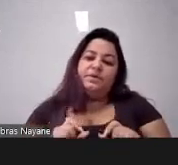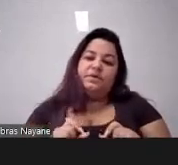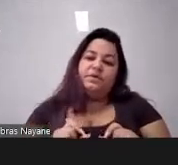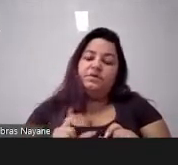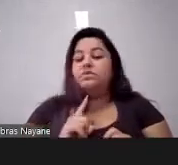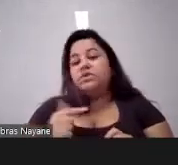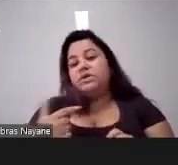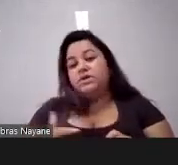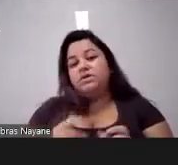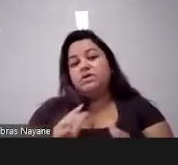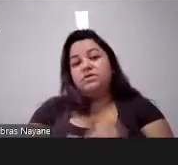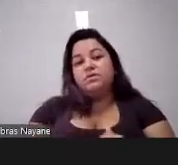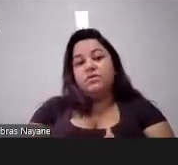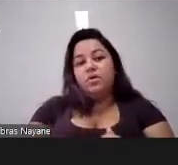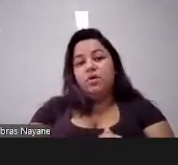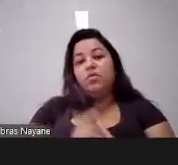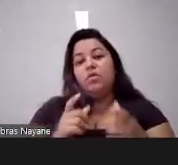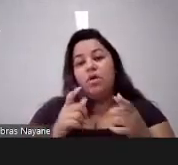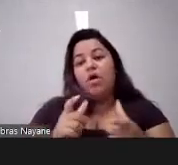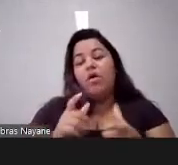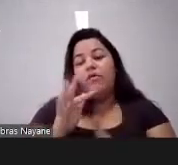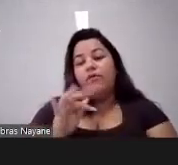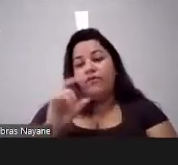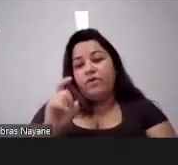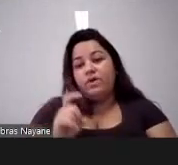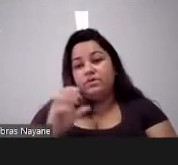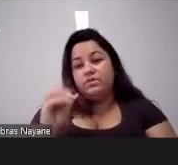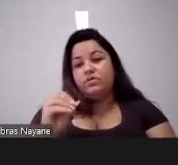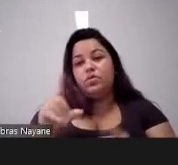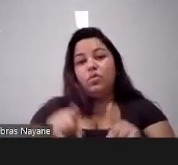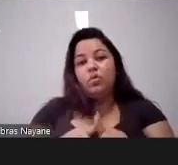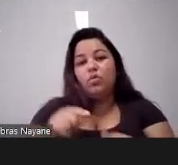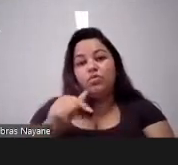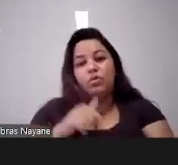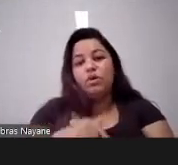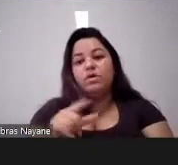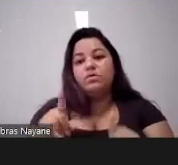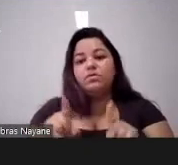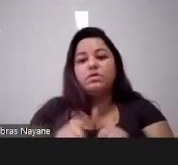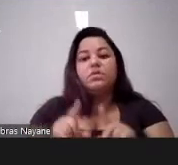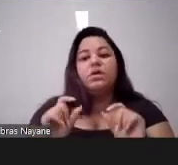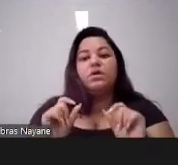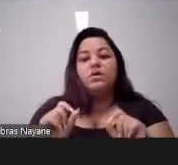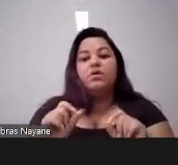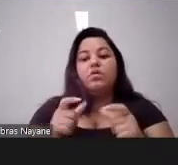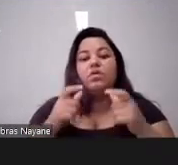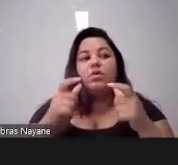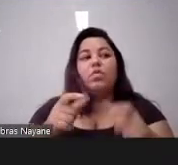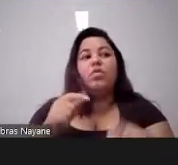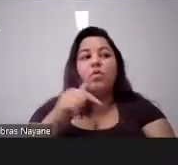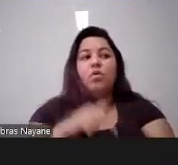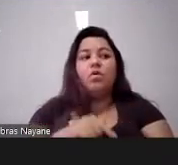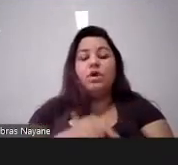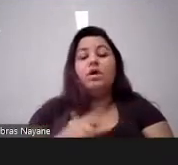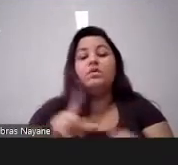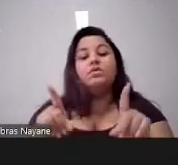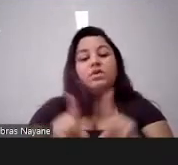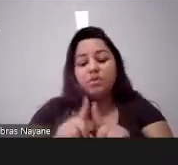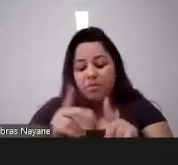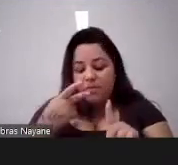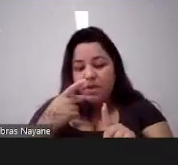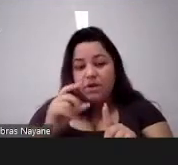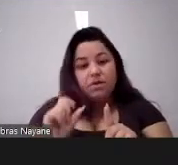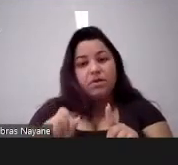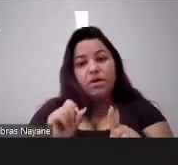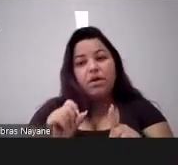establishing a agreement of work with a person that has a